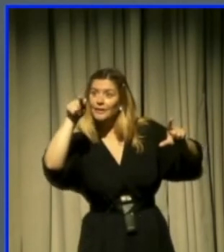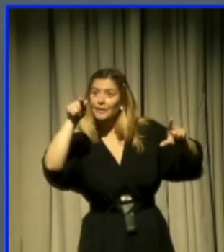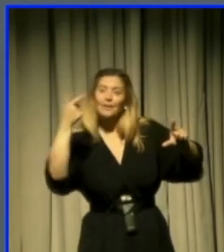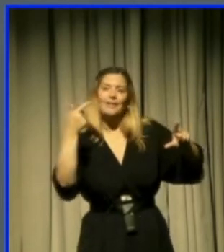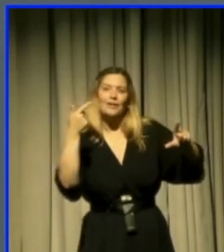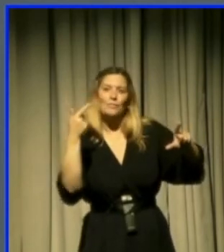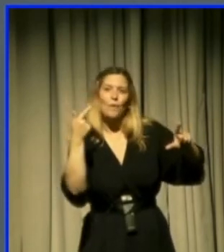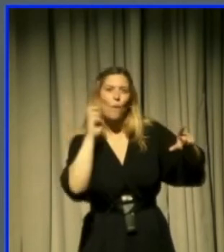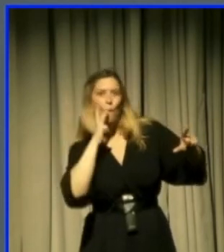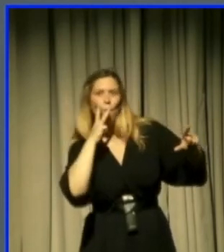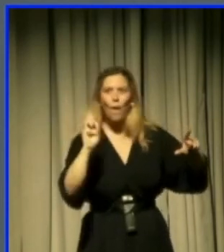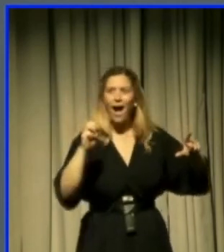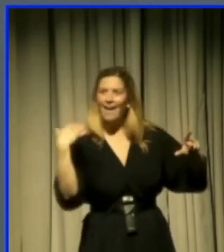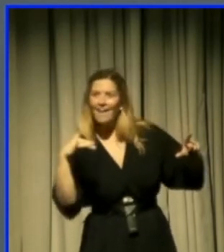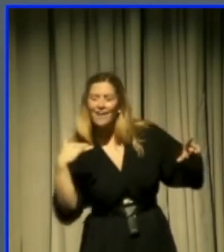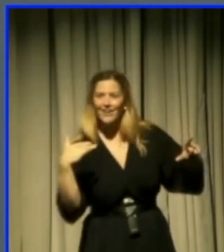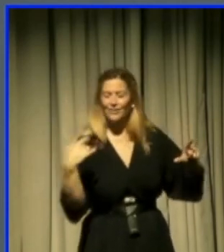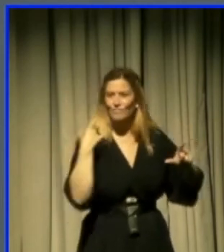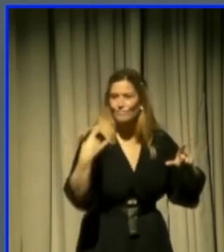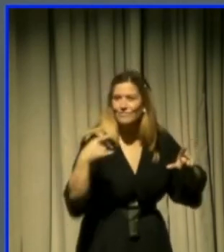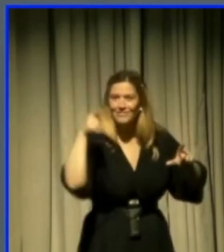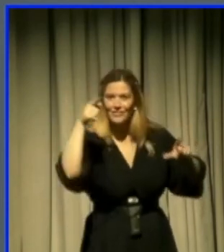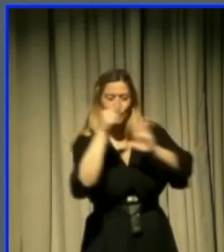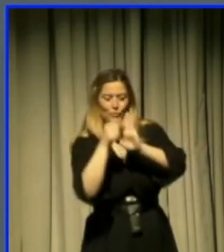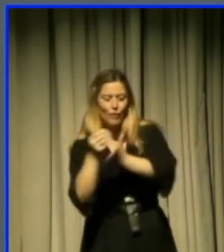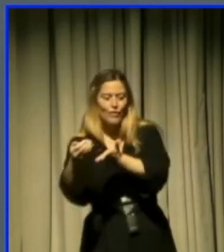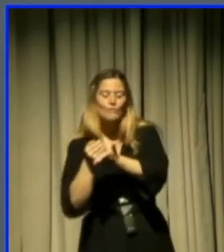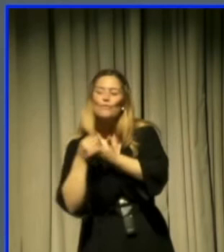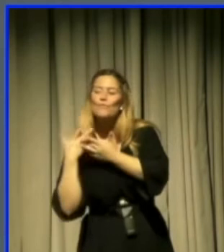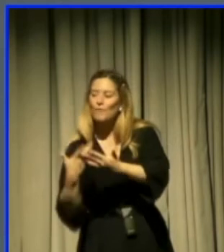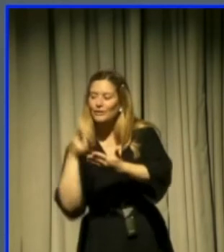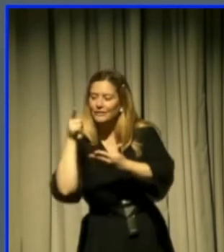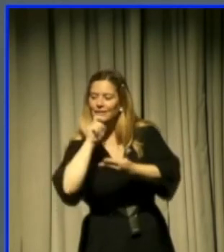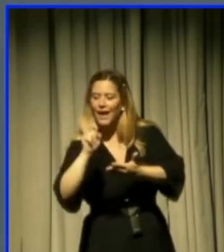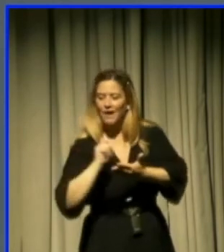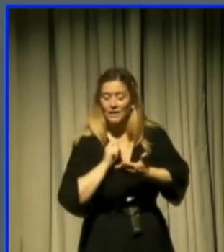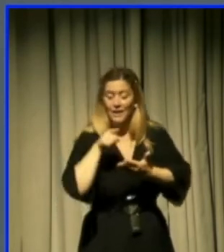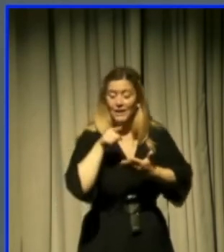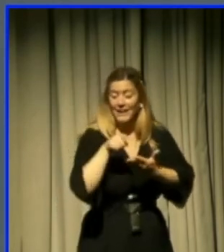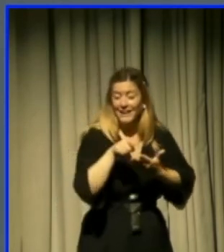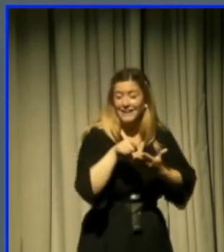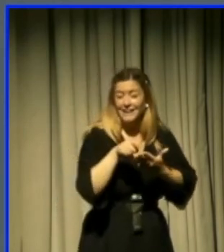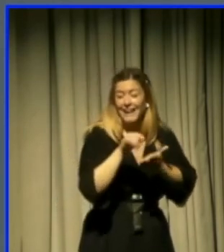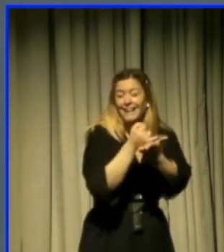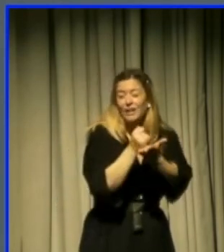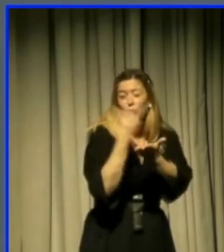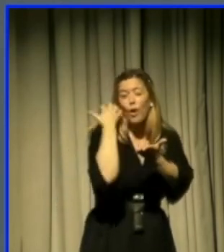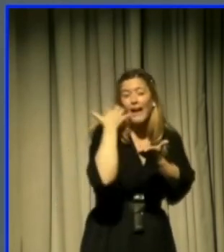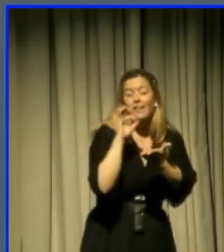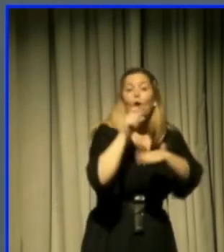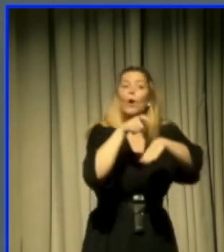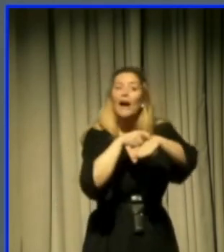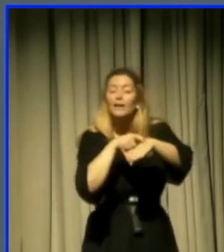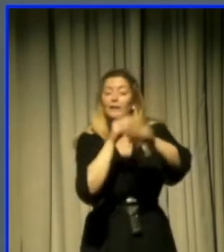say, okay, this kind of rarity or commonality can provide some kind of engagement.